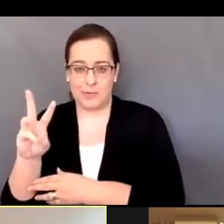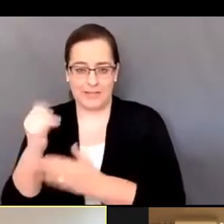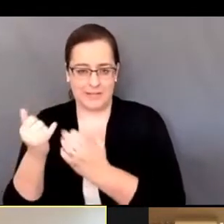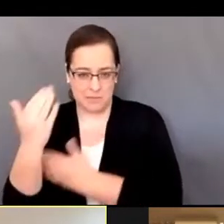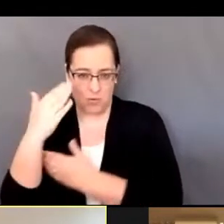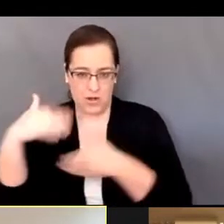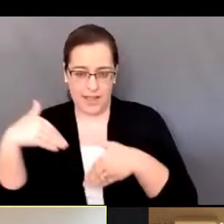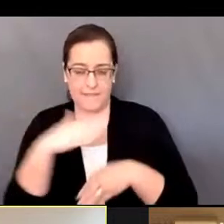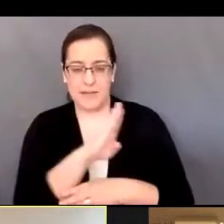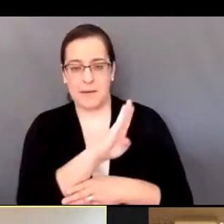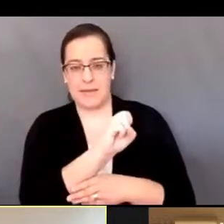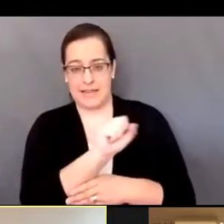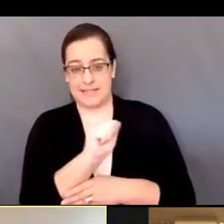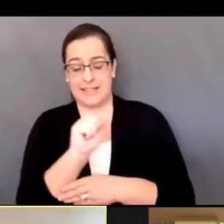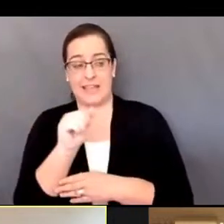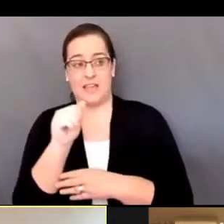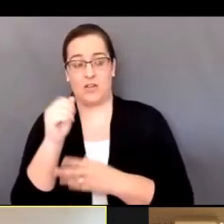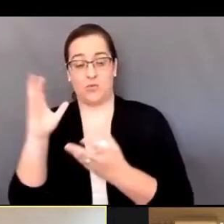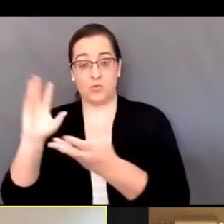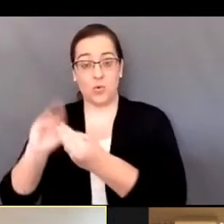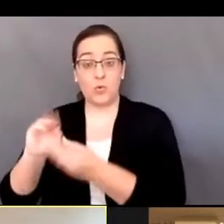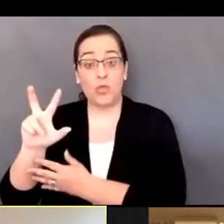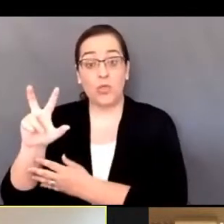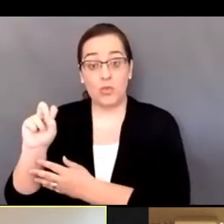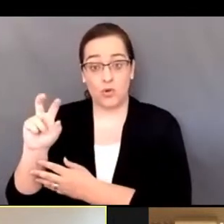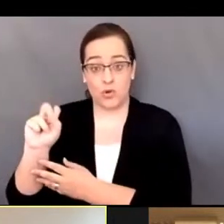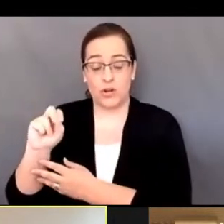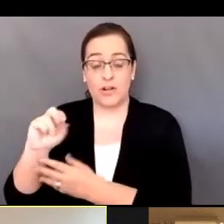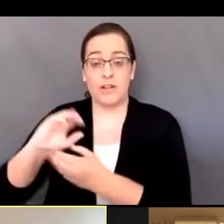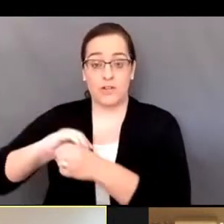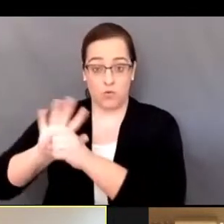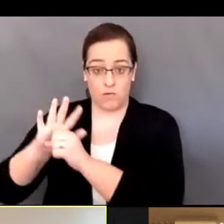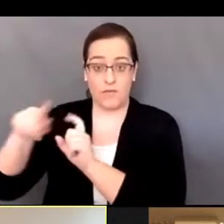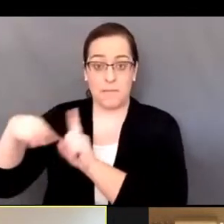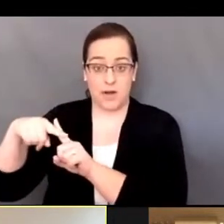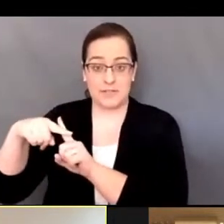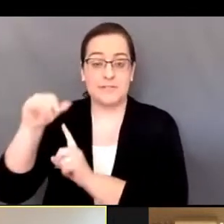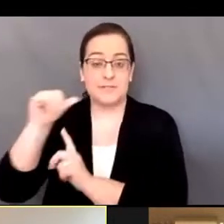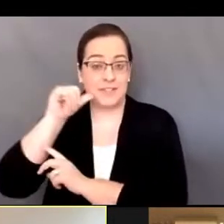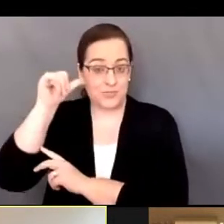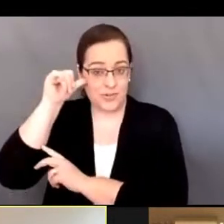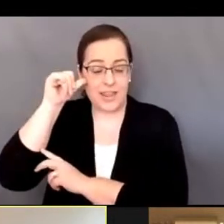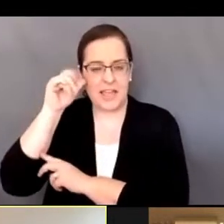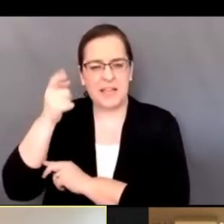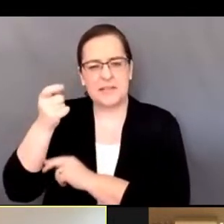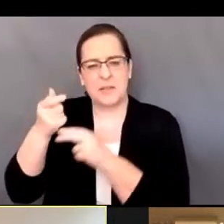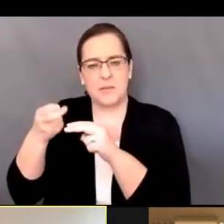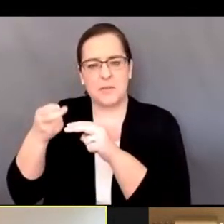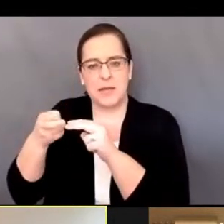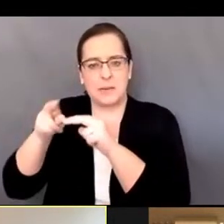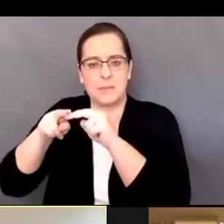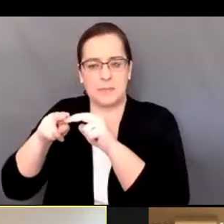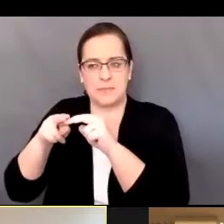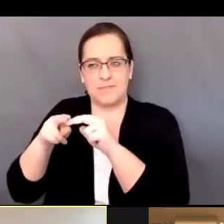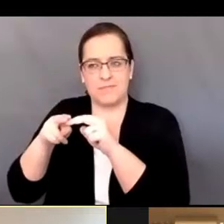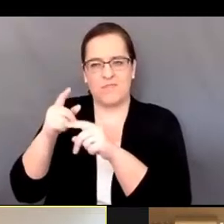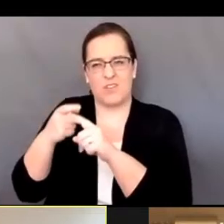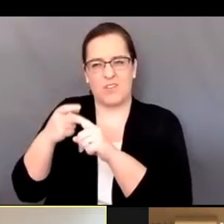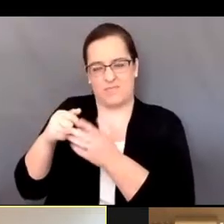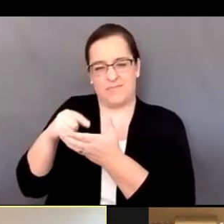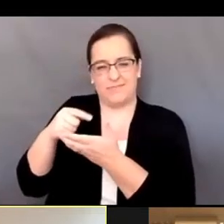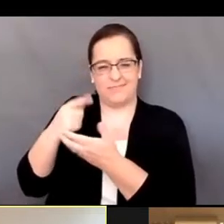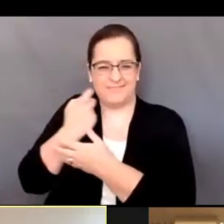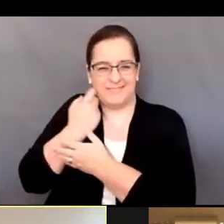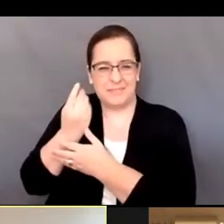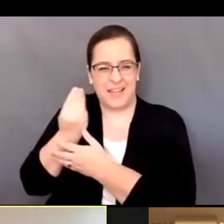BSA, there were a total of 30 individuals that were COVID positive, which is slightly up from earlier in the week. There